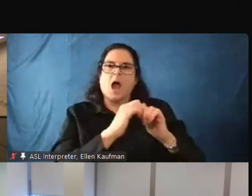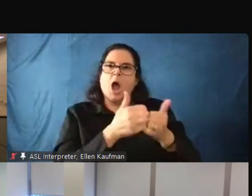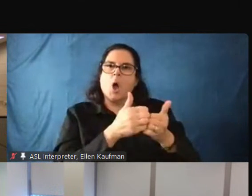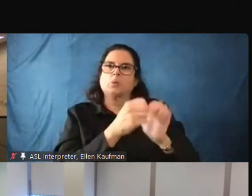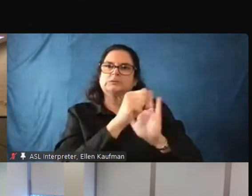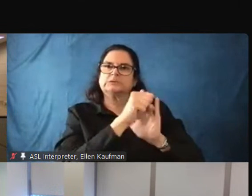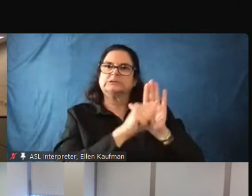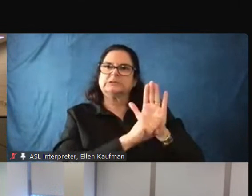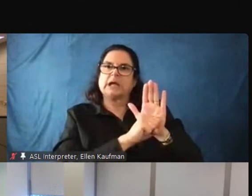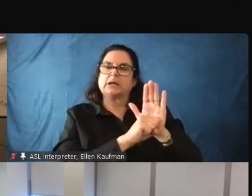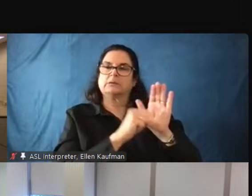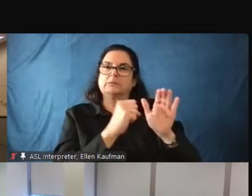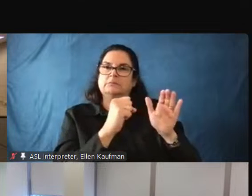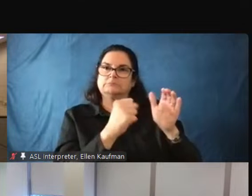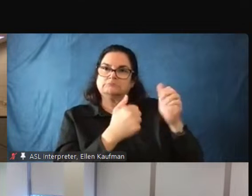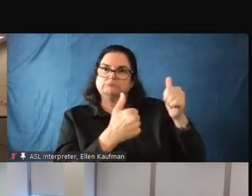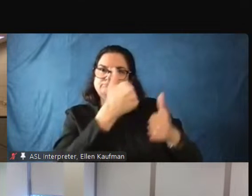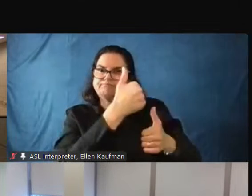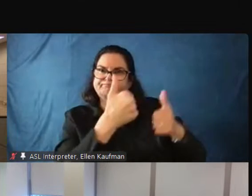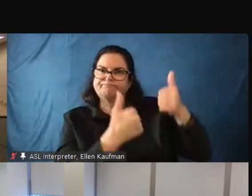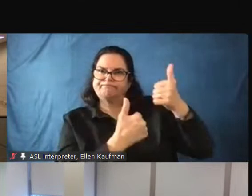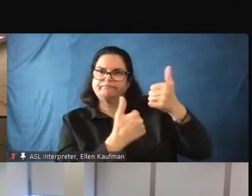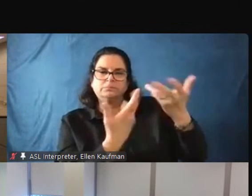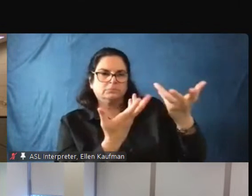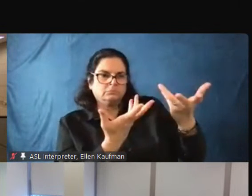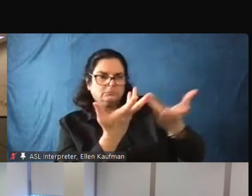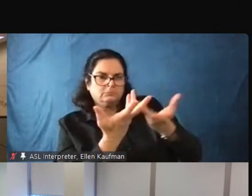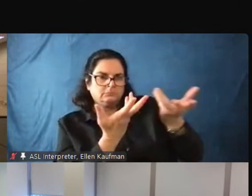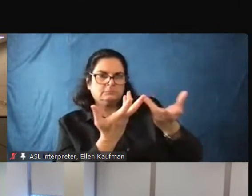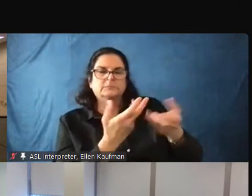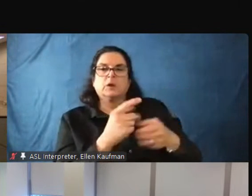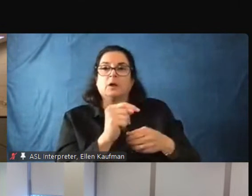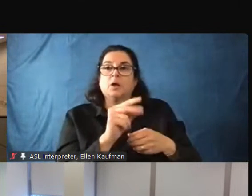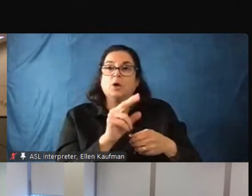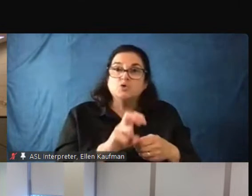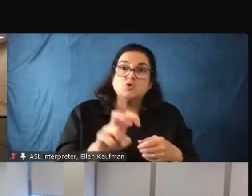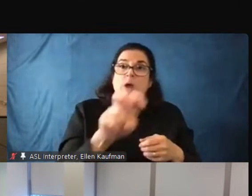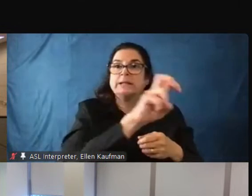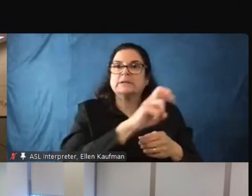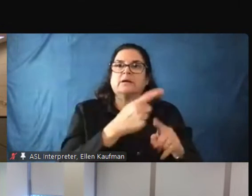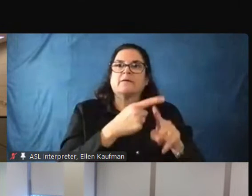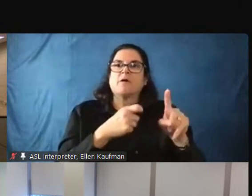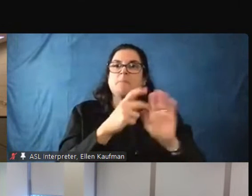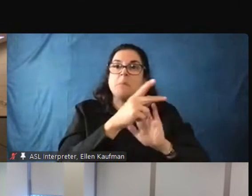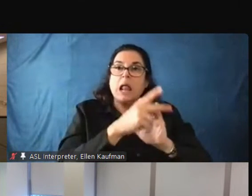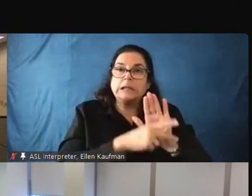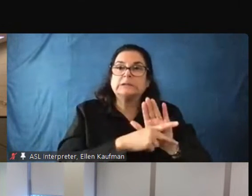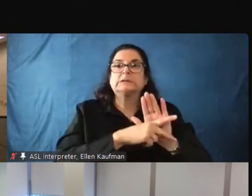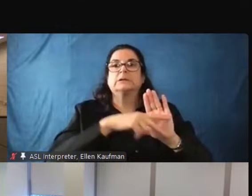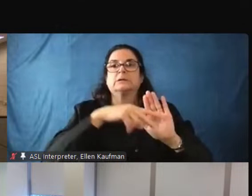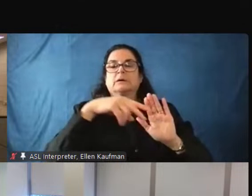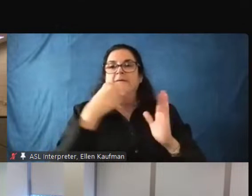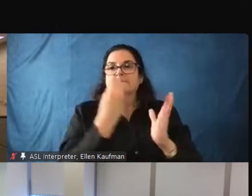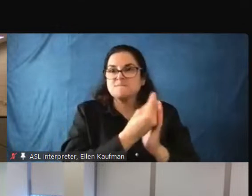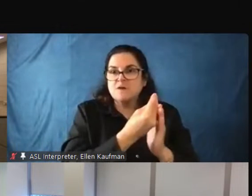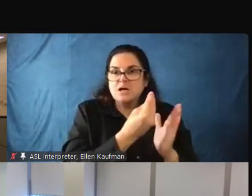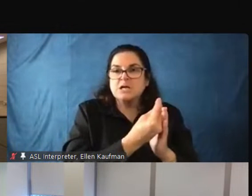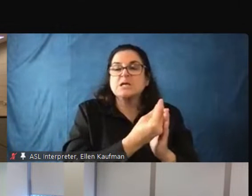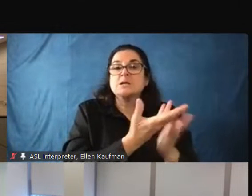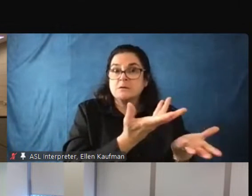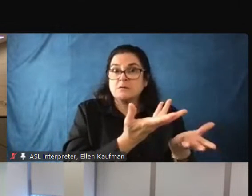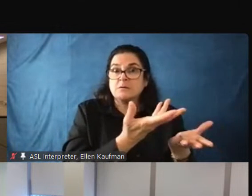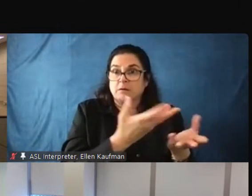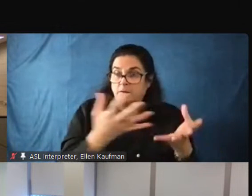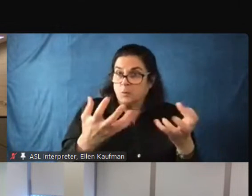prioritizes and how others prioritize transit, and how that comes from the funding and policy perspective. So I don't know, sir, if you want to add